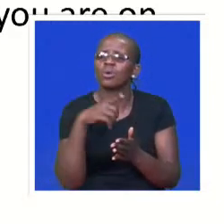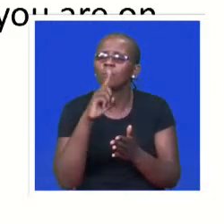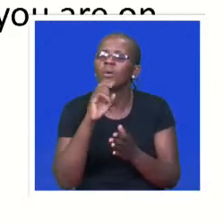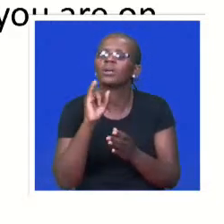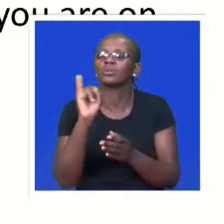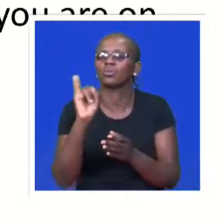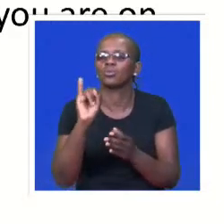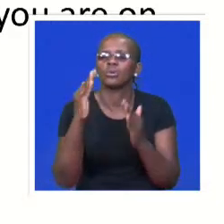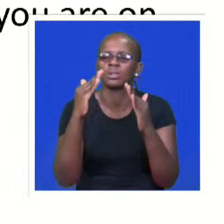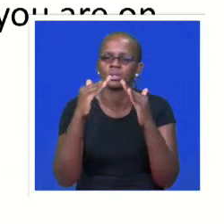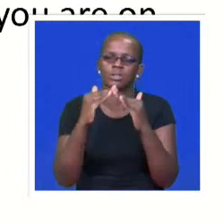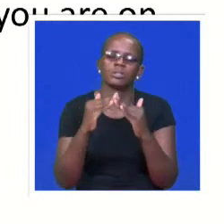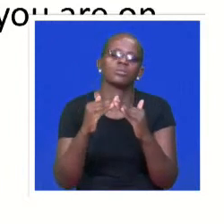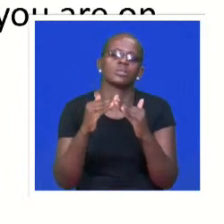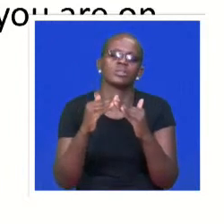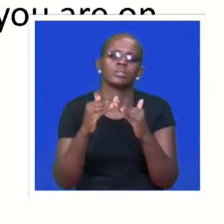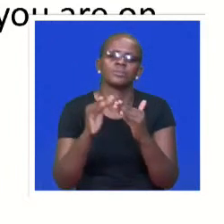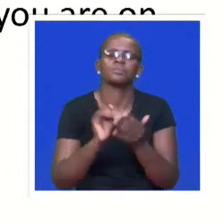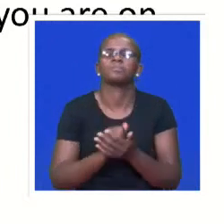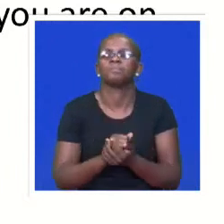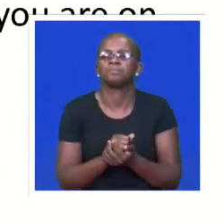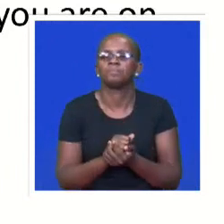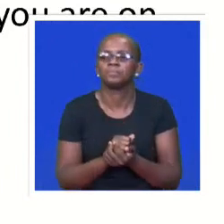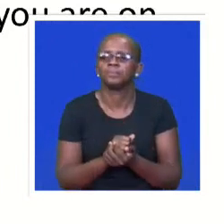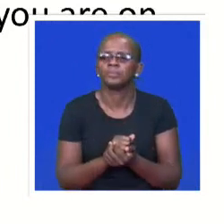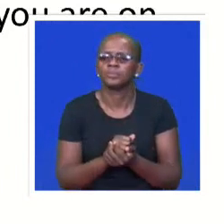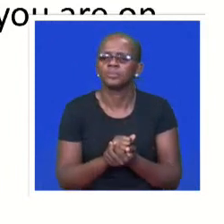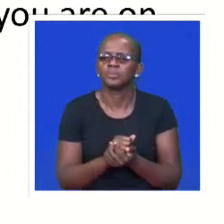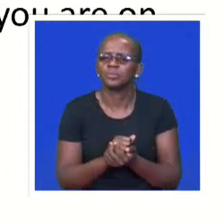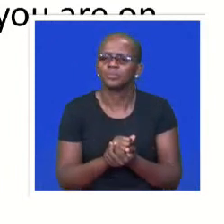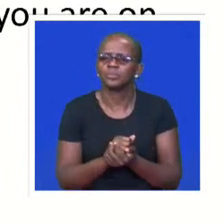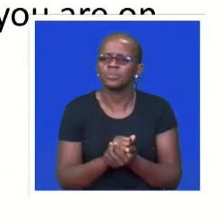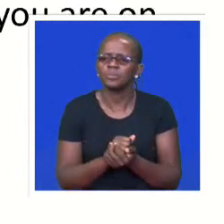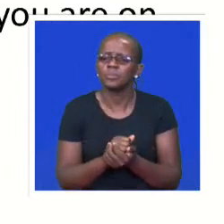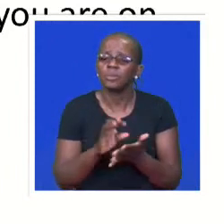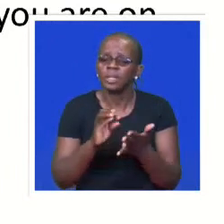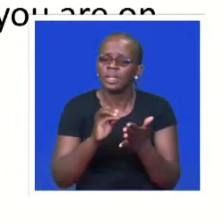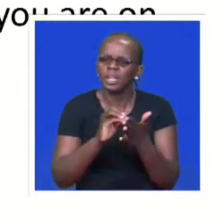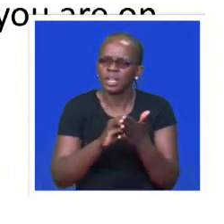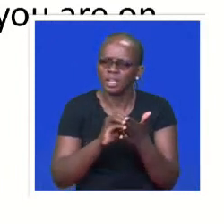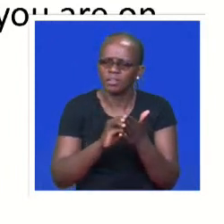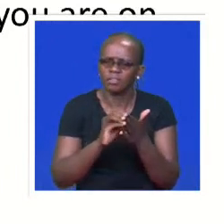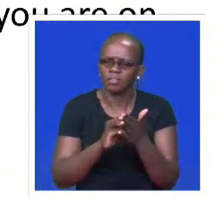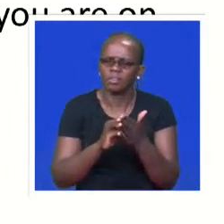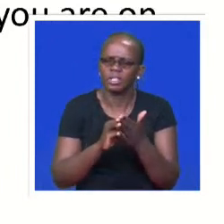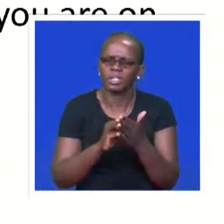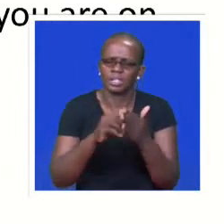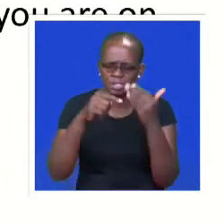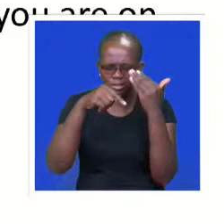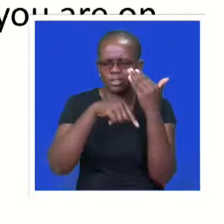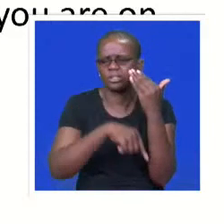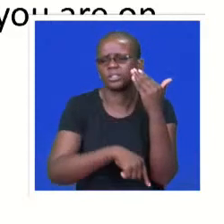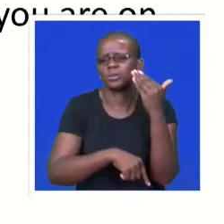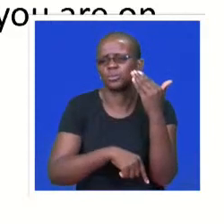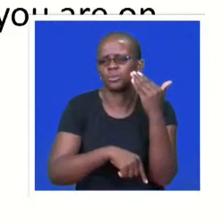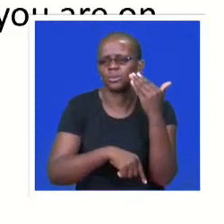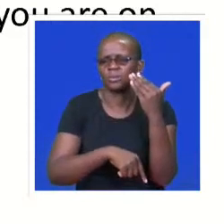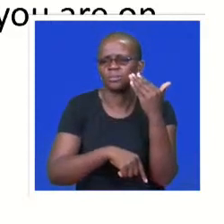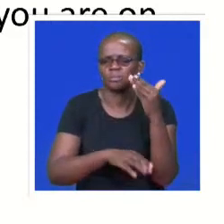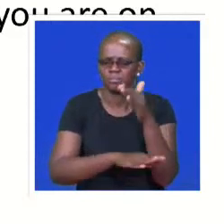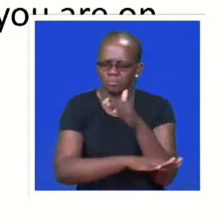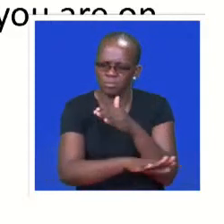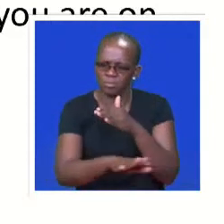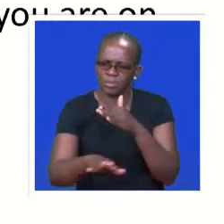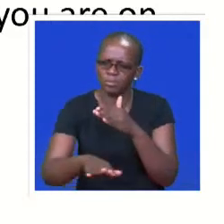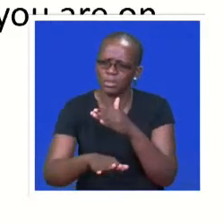what is downstairs? Downstairs, it is the house that is below the other house. When there are two houses, there is the other one, we call it